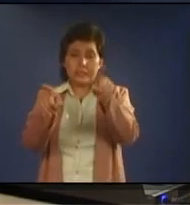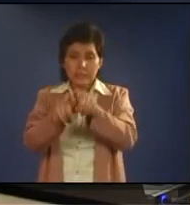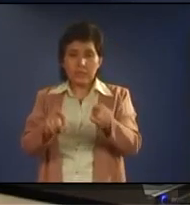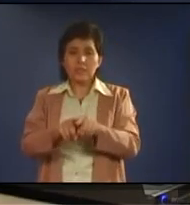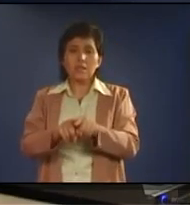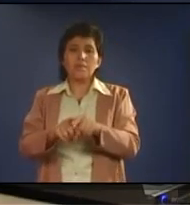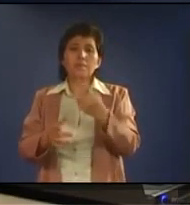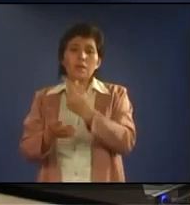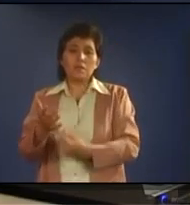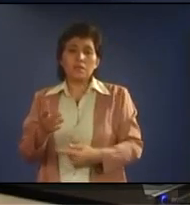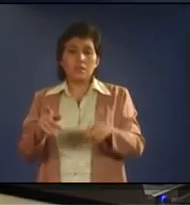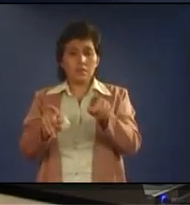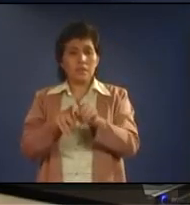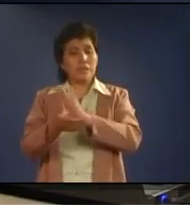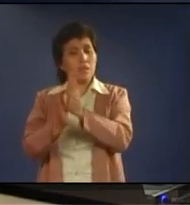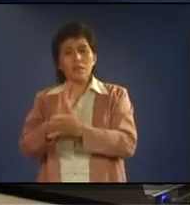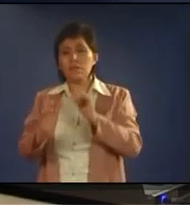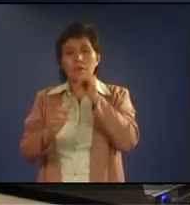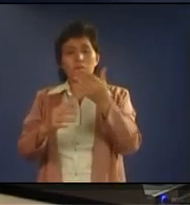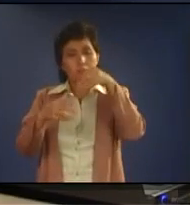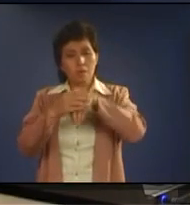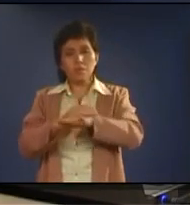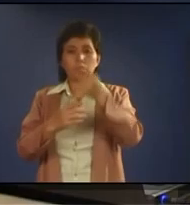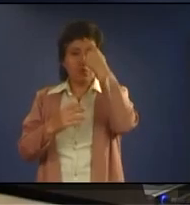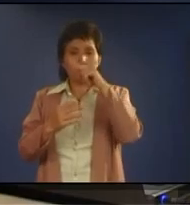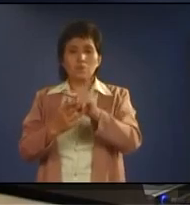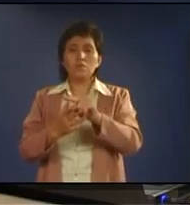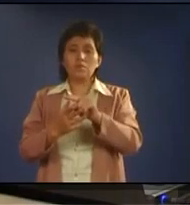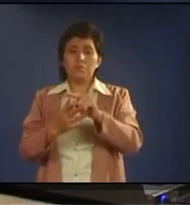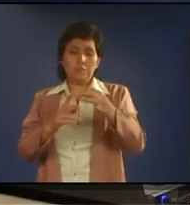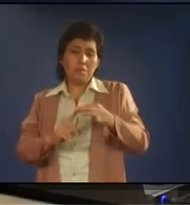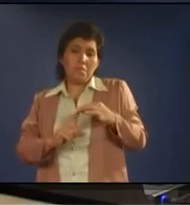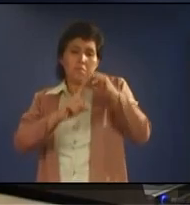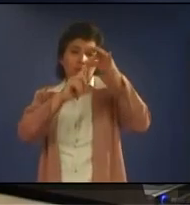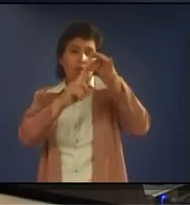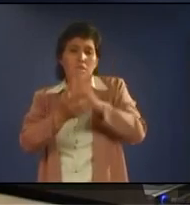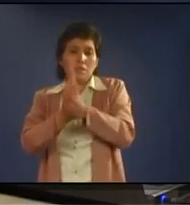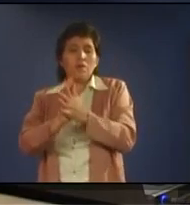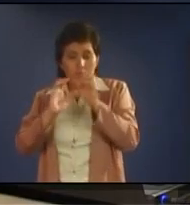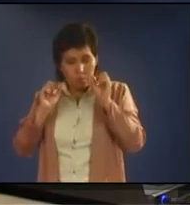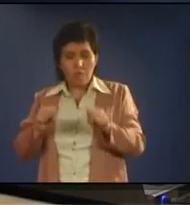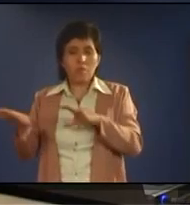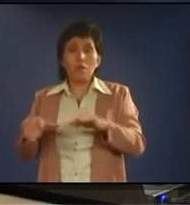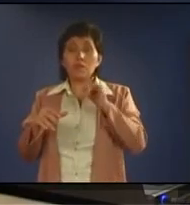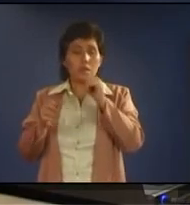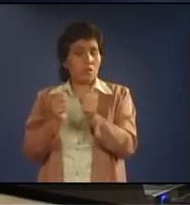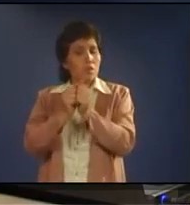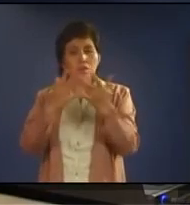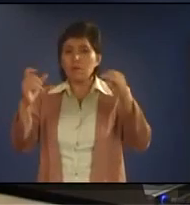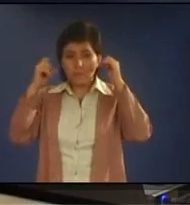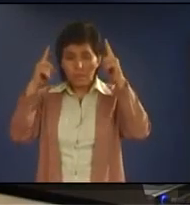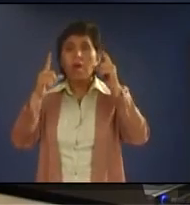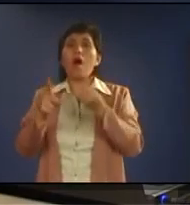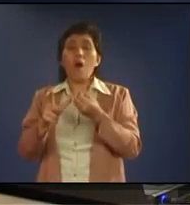for a purpose. It doesn't exist for no purpose. You can do it unconsciously or you can do it